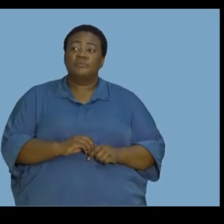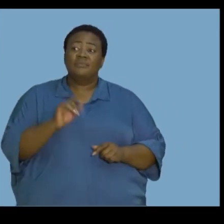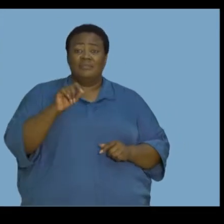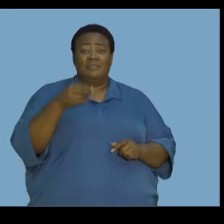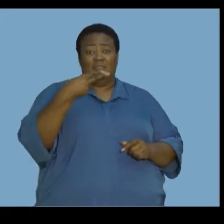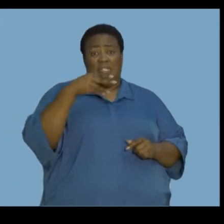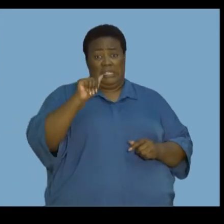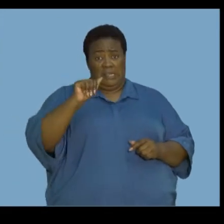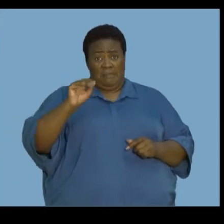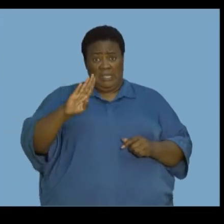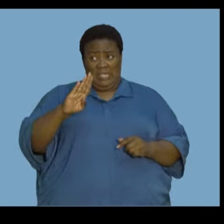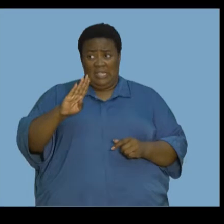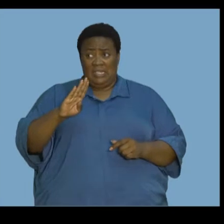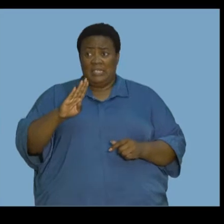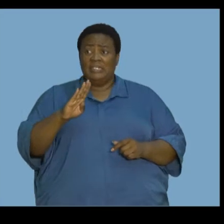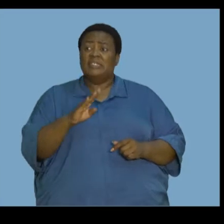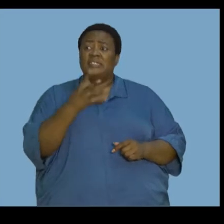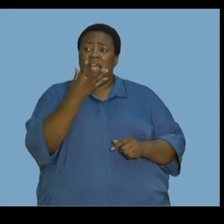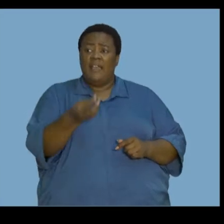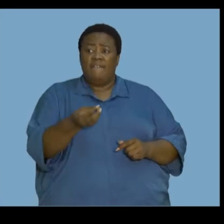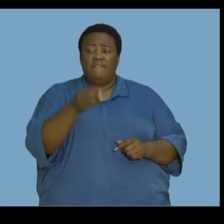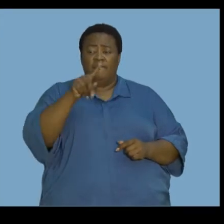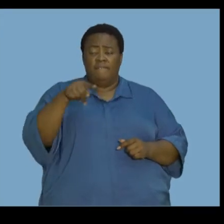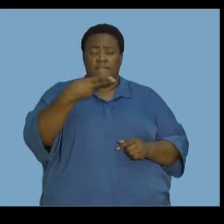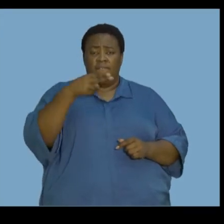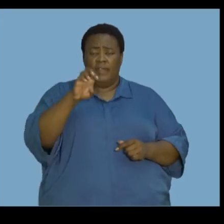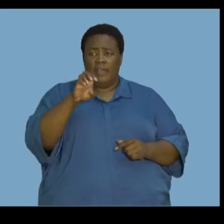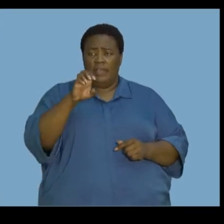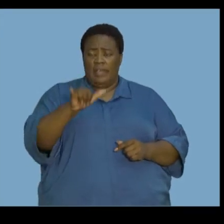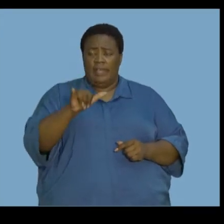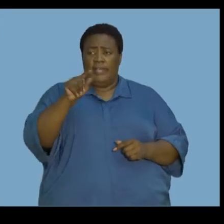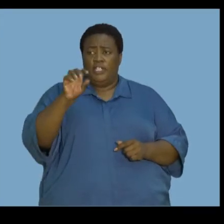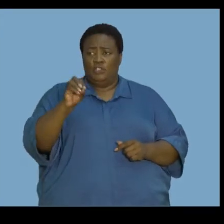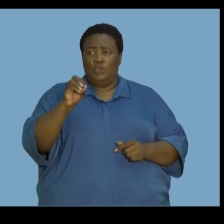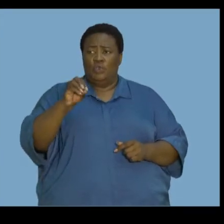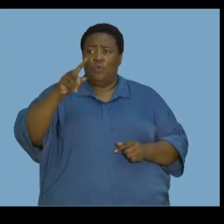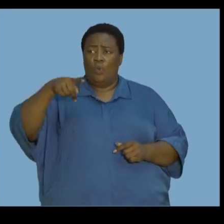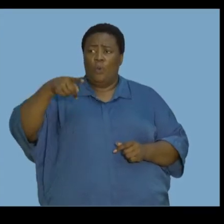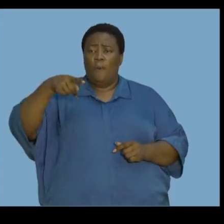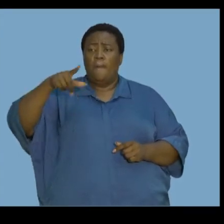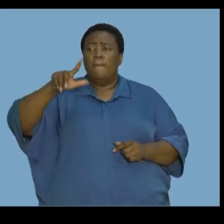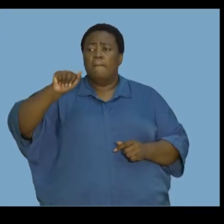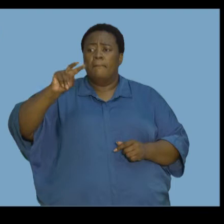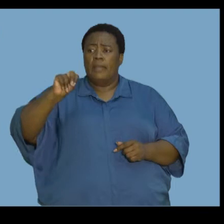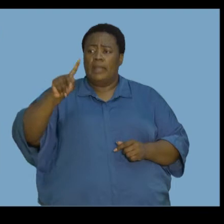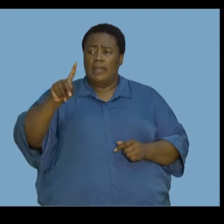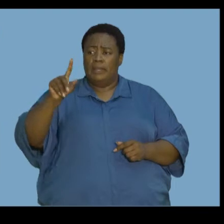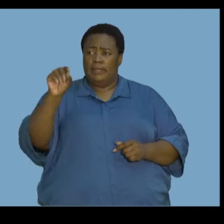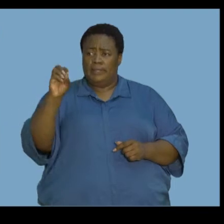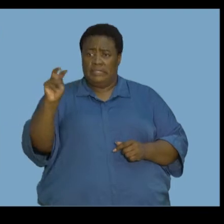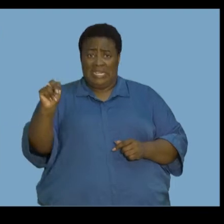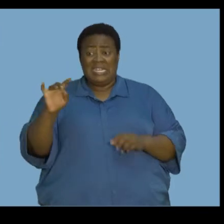algal blooms composed of phytoplankton, known to naturally produce biotoxins that